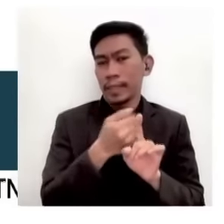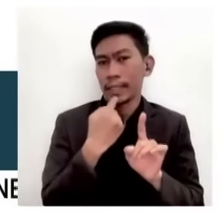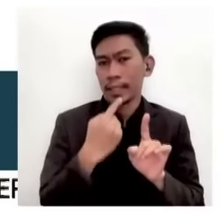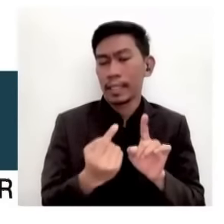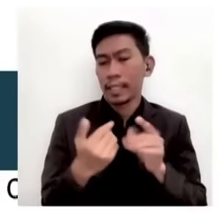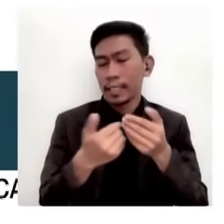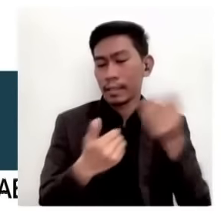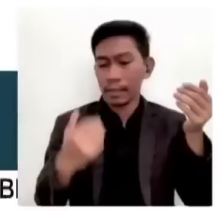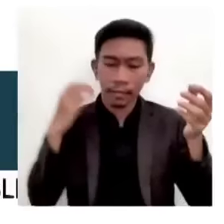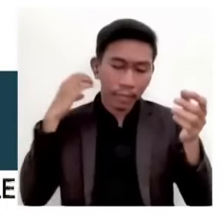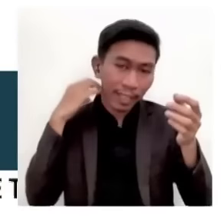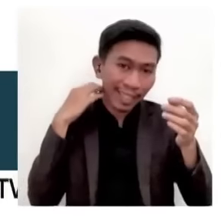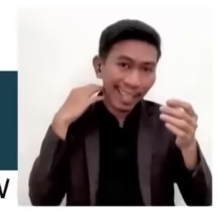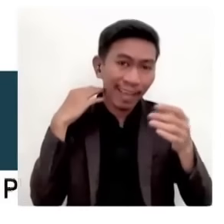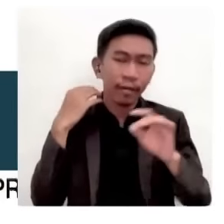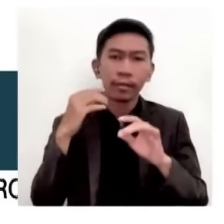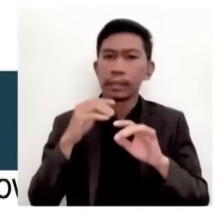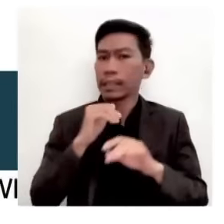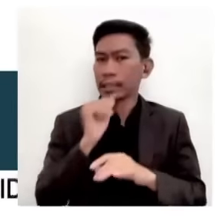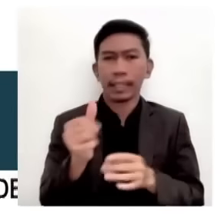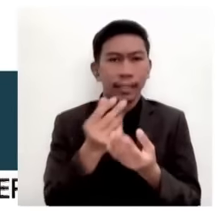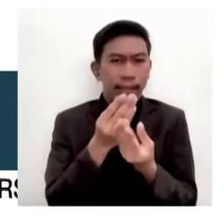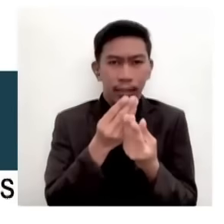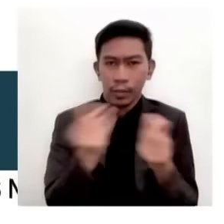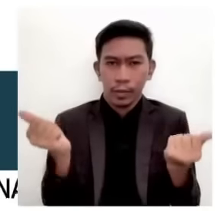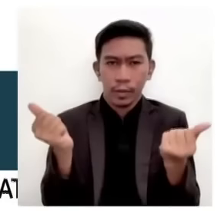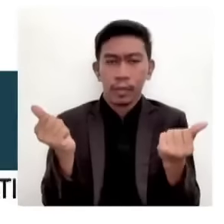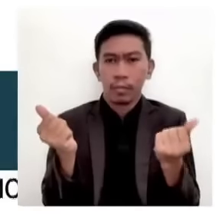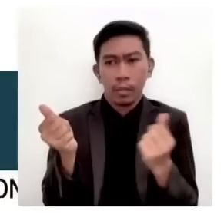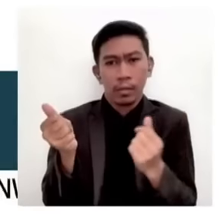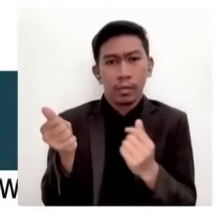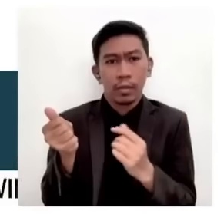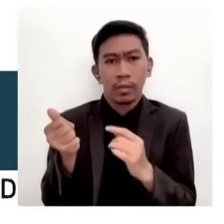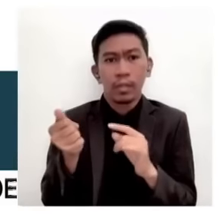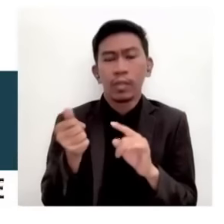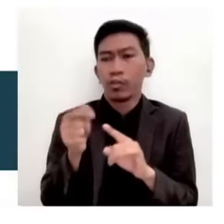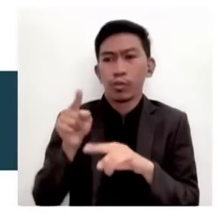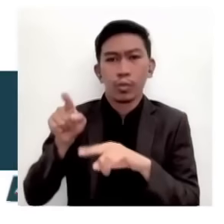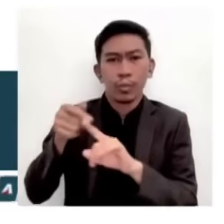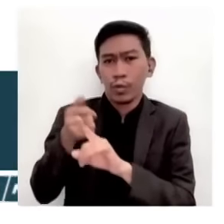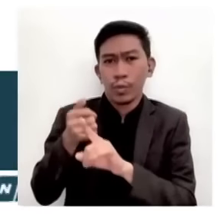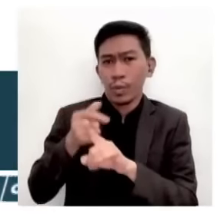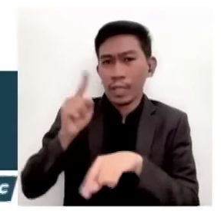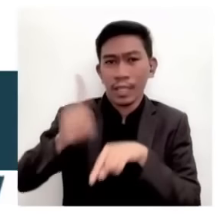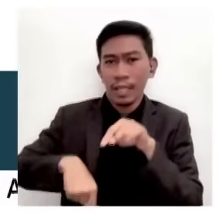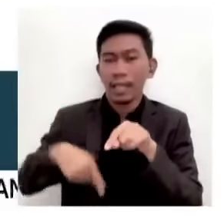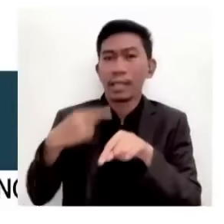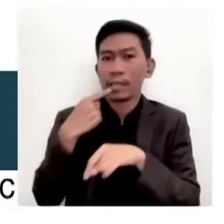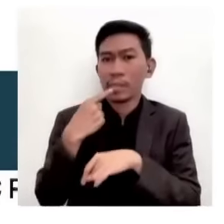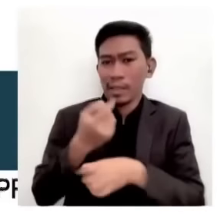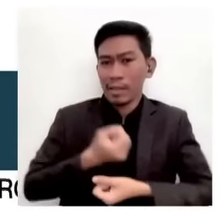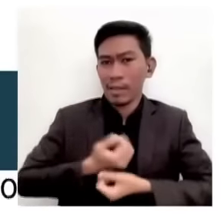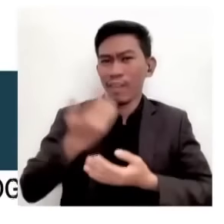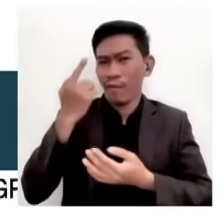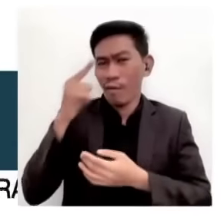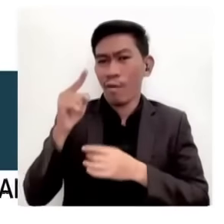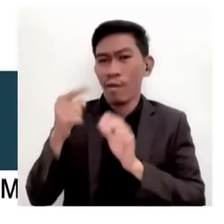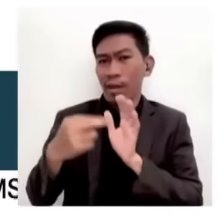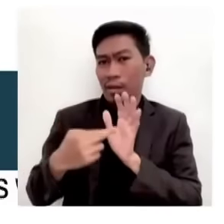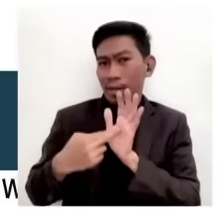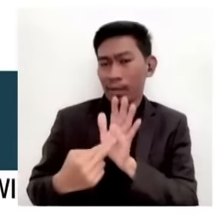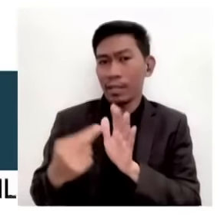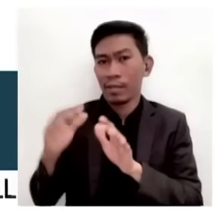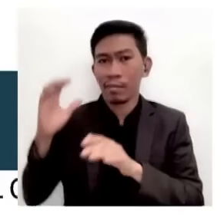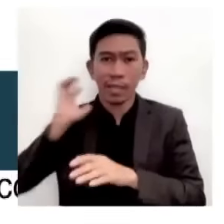is not the solution, that you can speak for Mindanao and so many for Mindanaoans on so many issues, but this